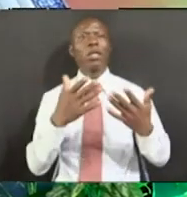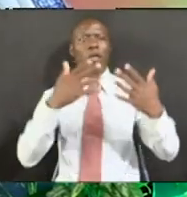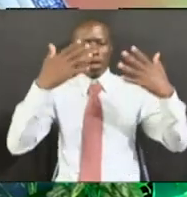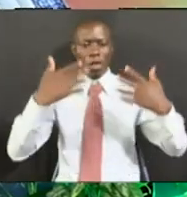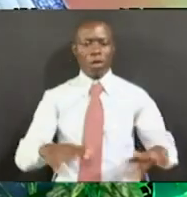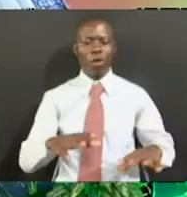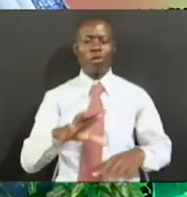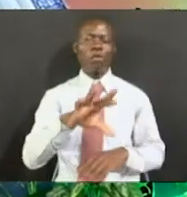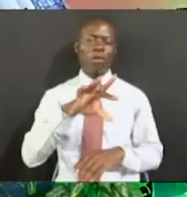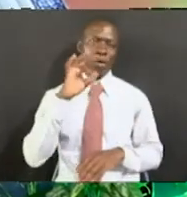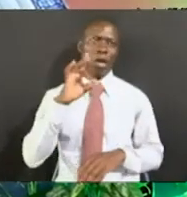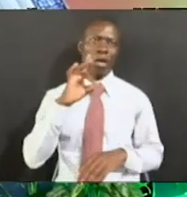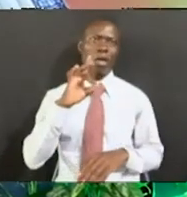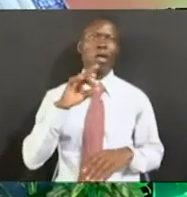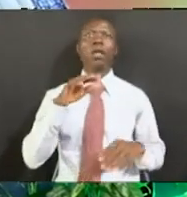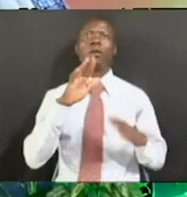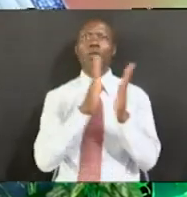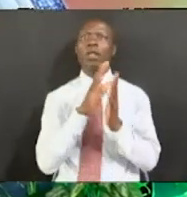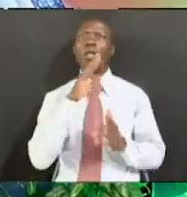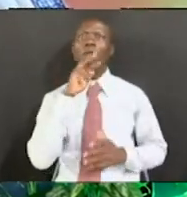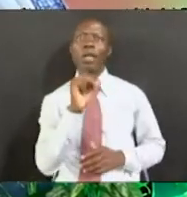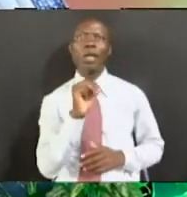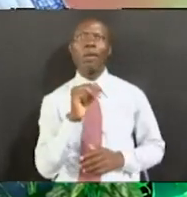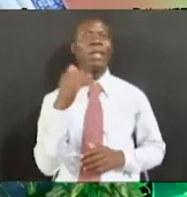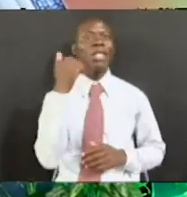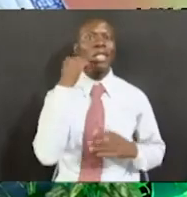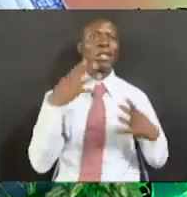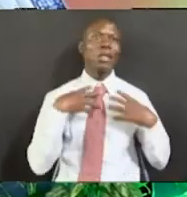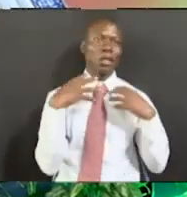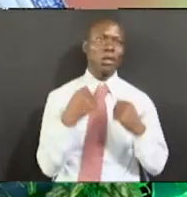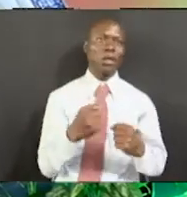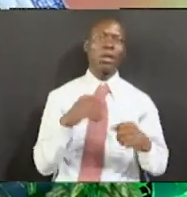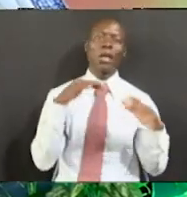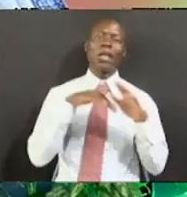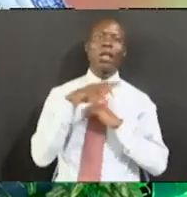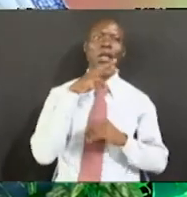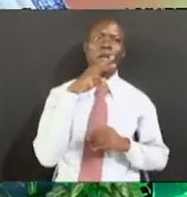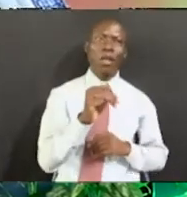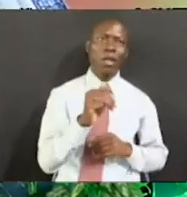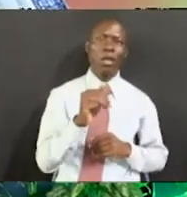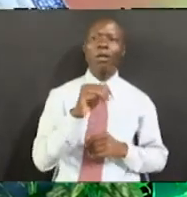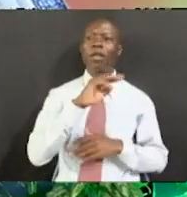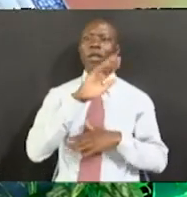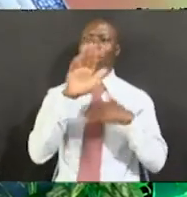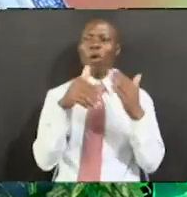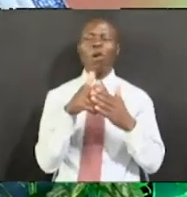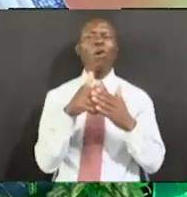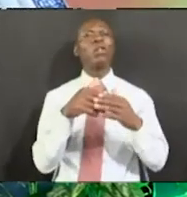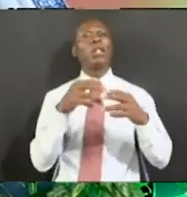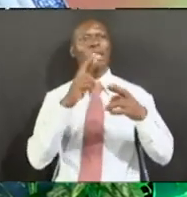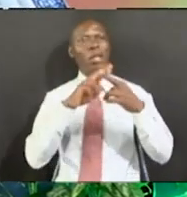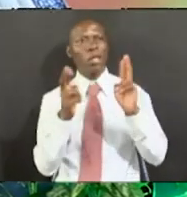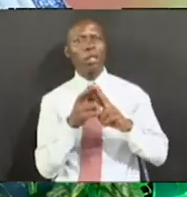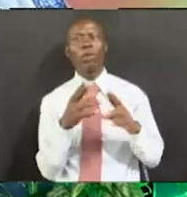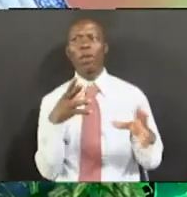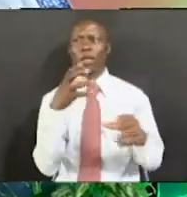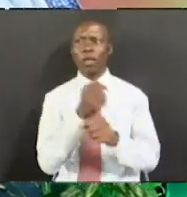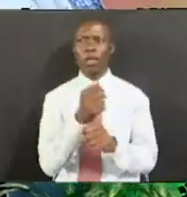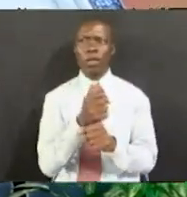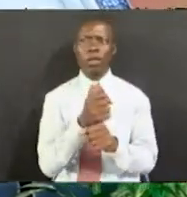found. In him, the sick is healed. In him, the broken relationships are mended.